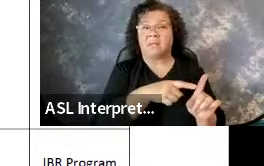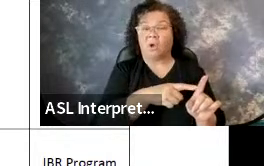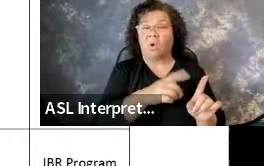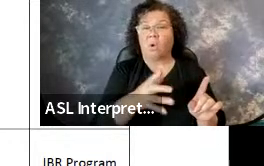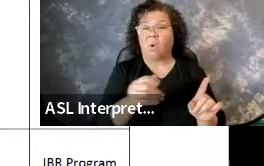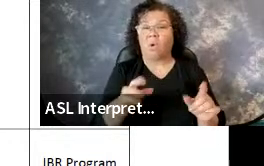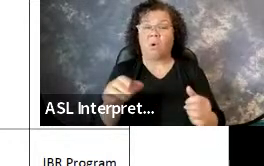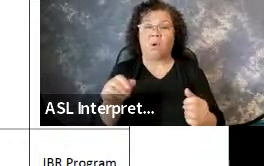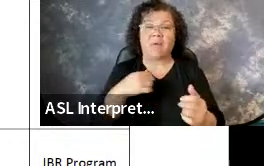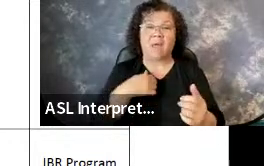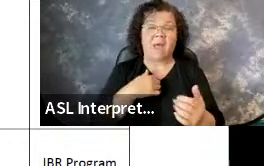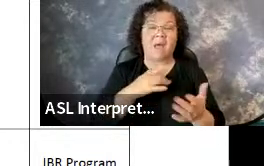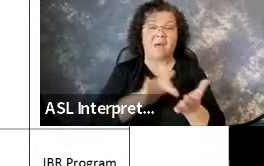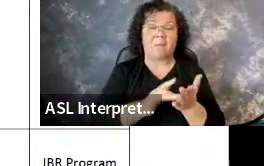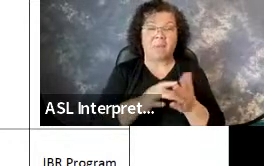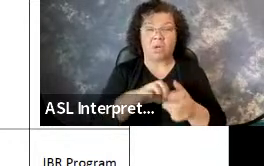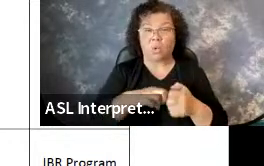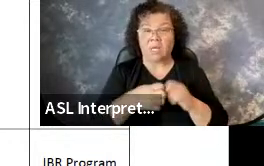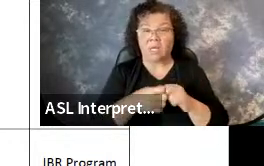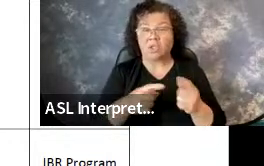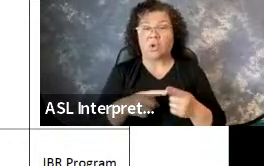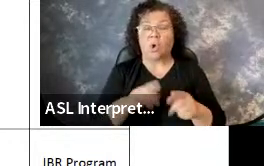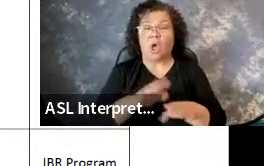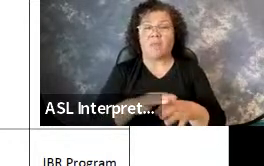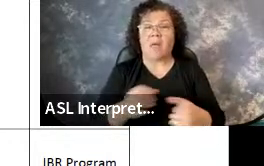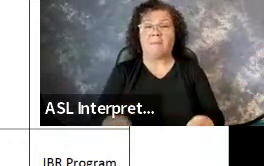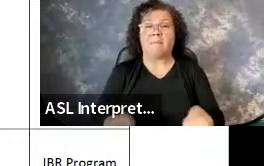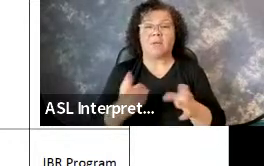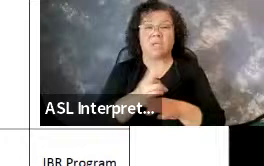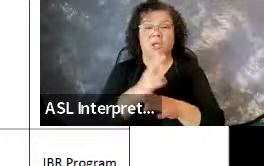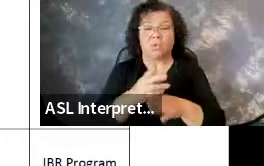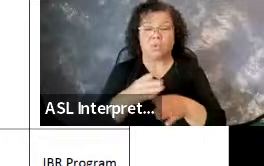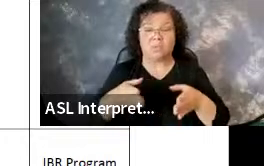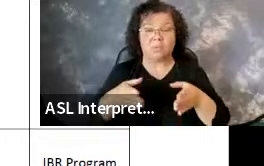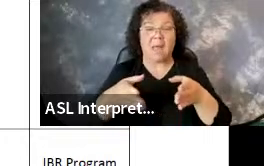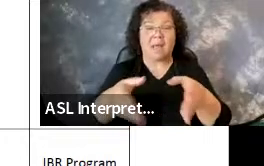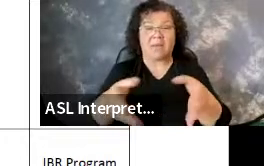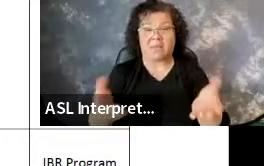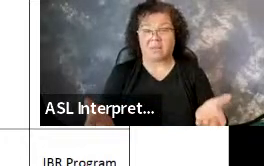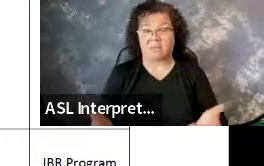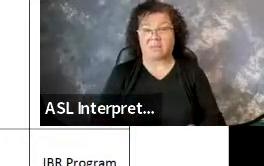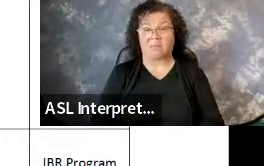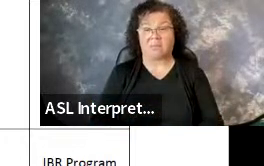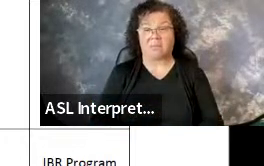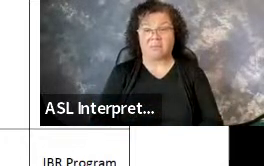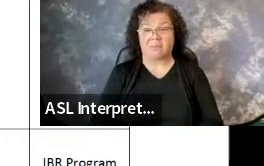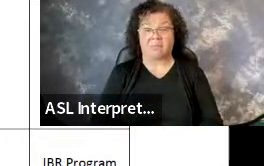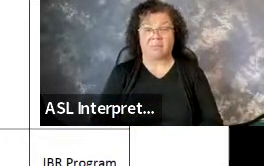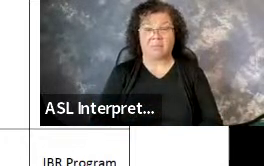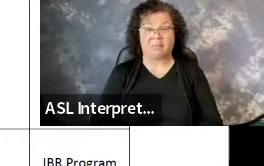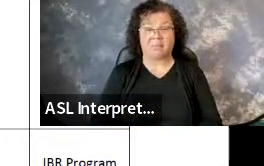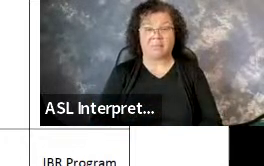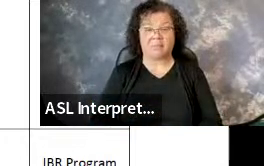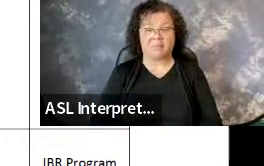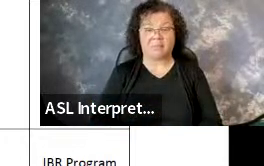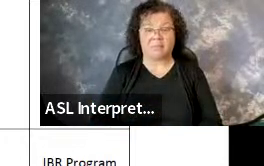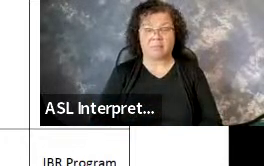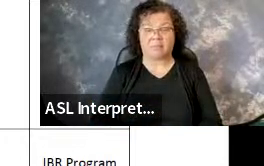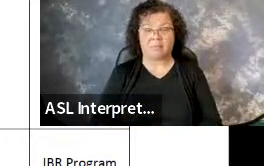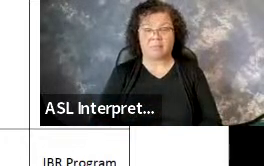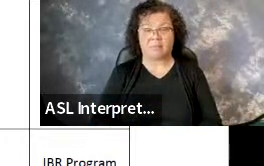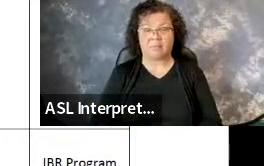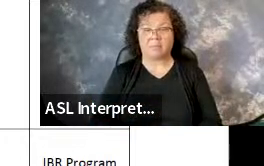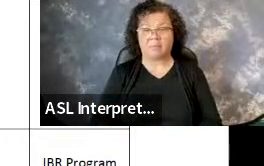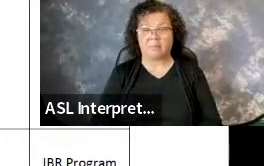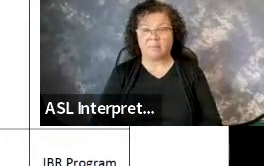has a medical issue on that multi-use path, we can call boxes. Jane, did you put your